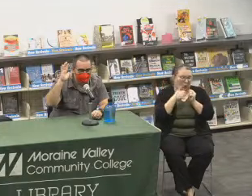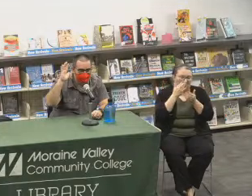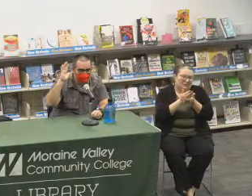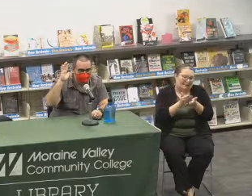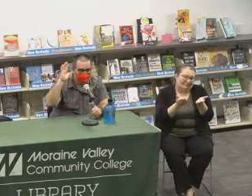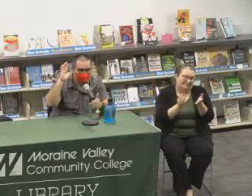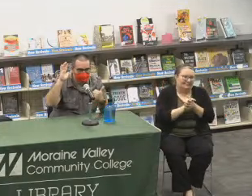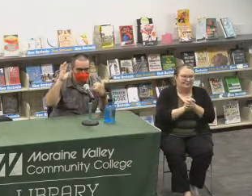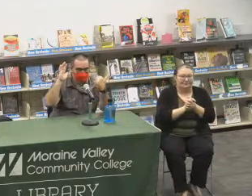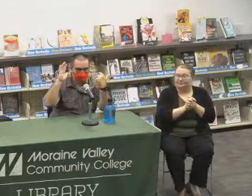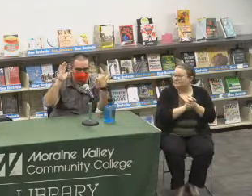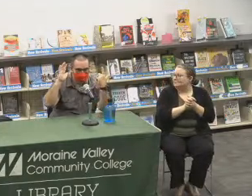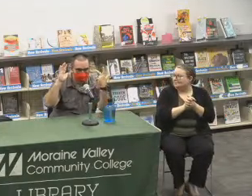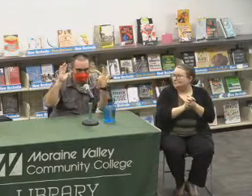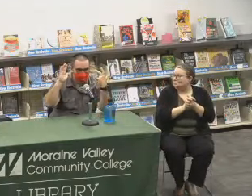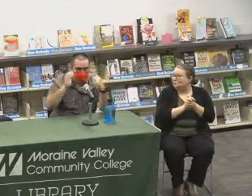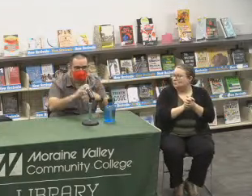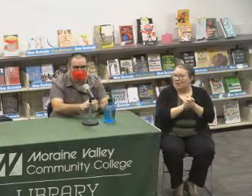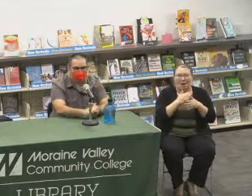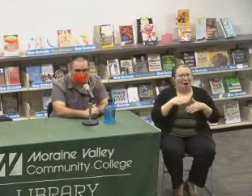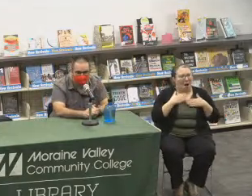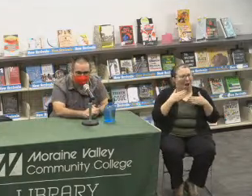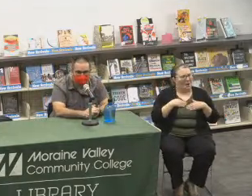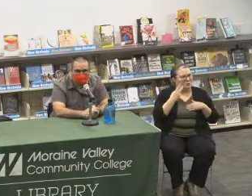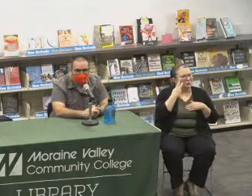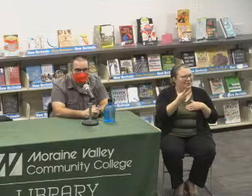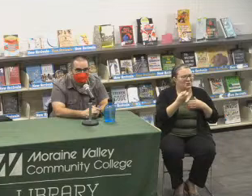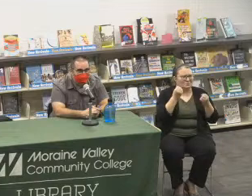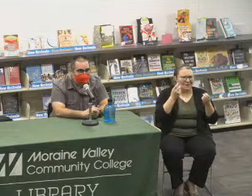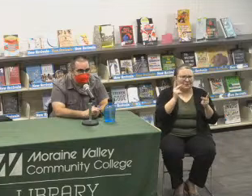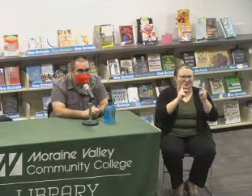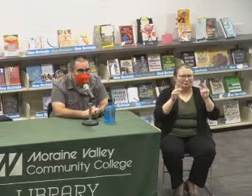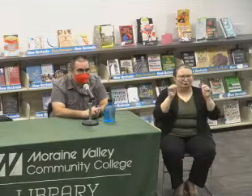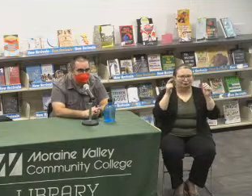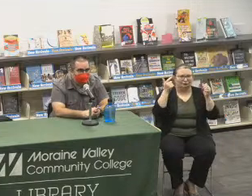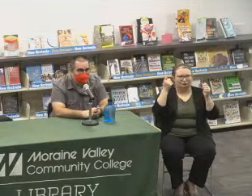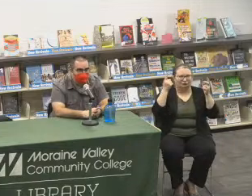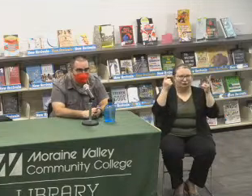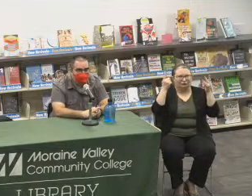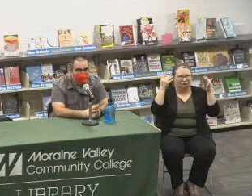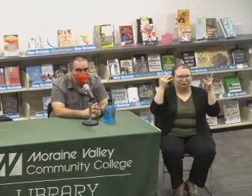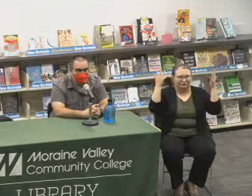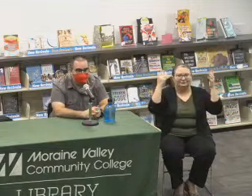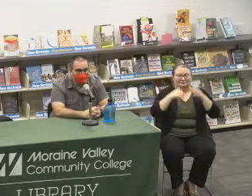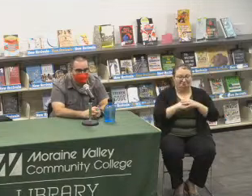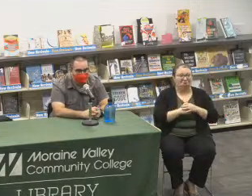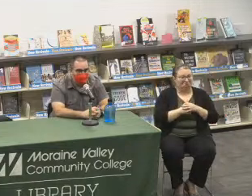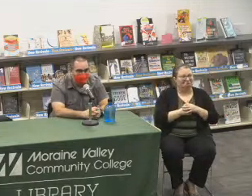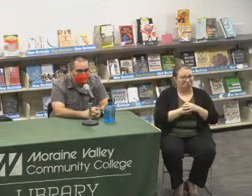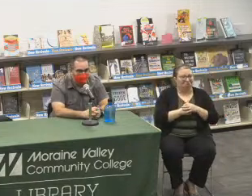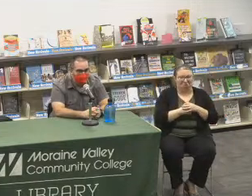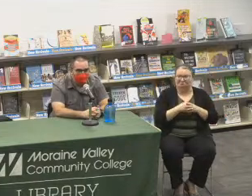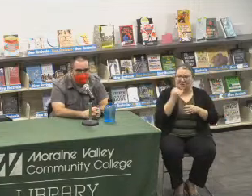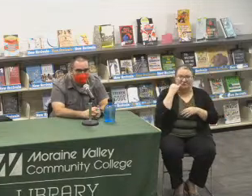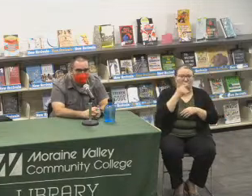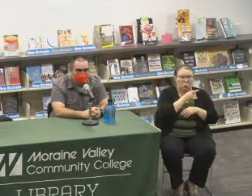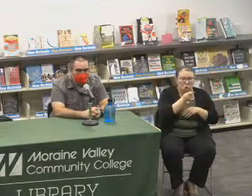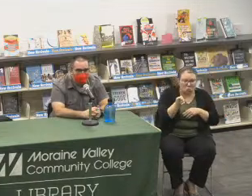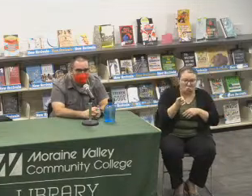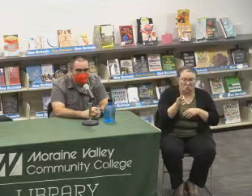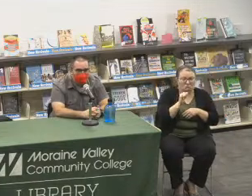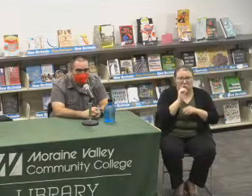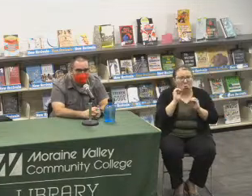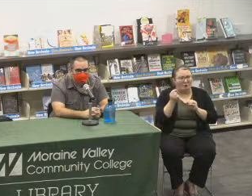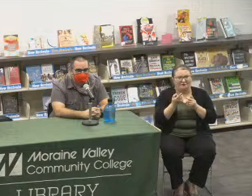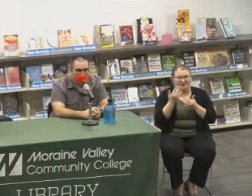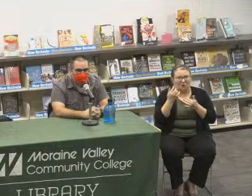you. I'm so pleasantly happy to see that there's lots of hands out here. And if you were somebody who didn't have a